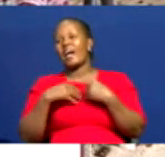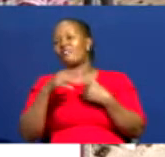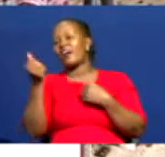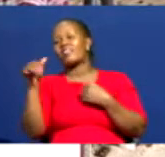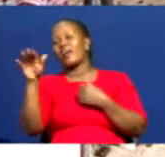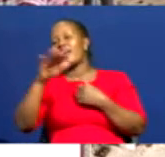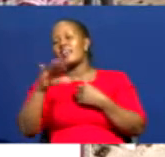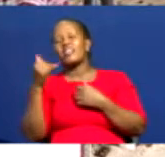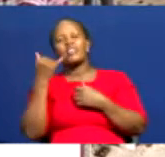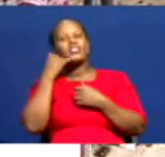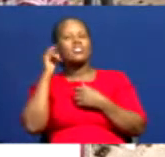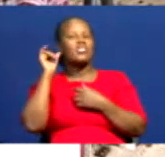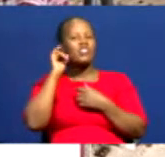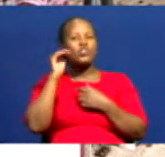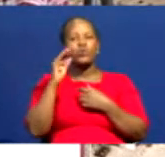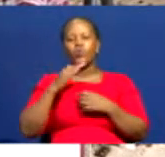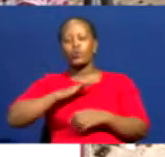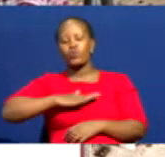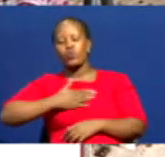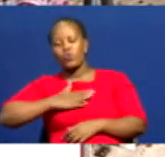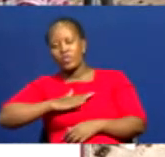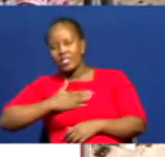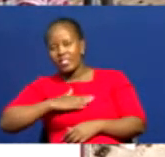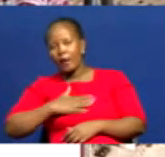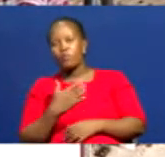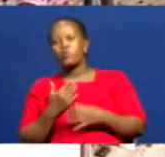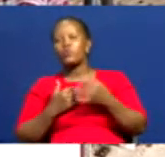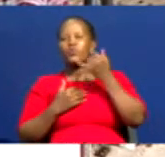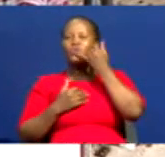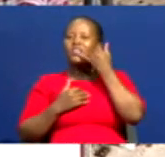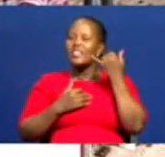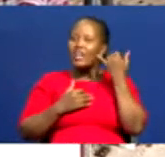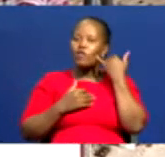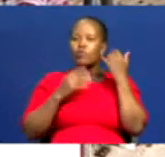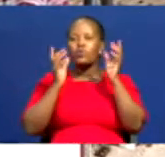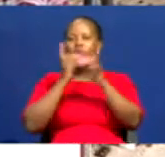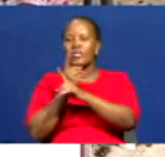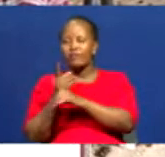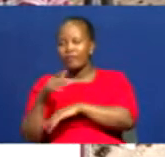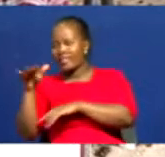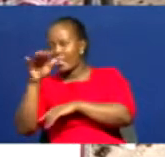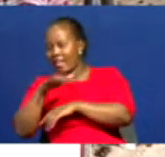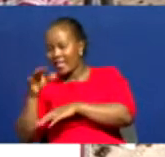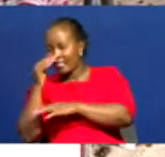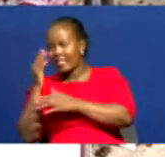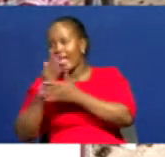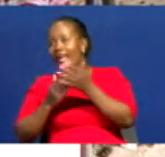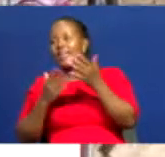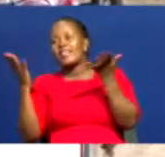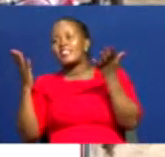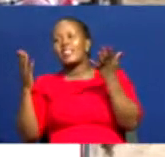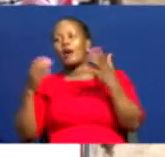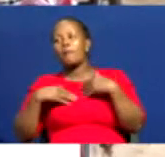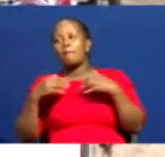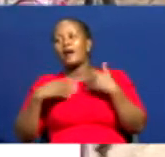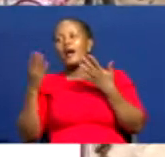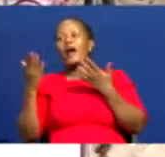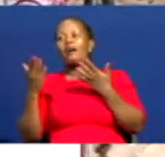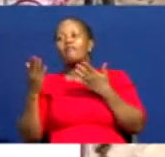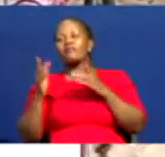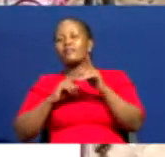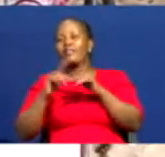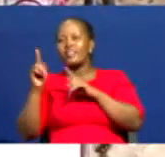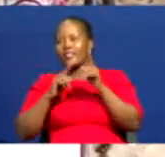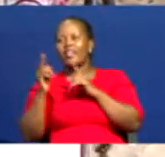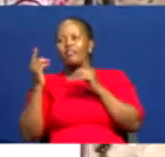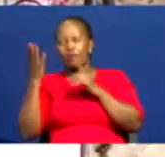Cielo, Marsabit, Samburu, Nakuru, various places. Some of them have just left in